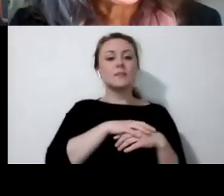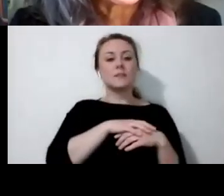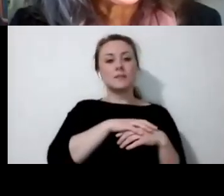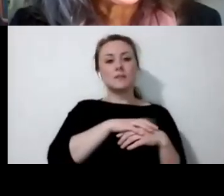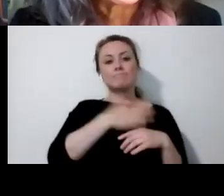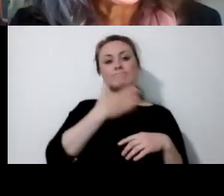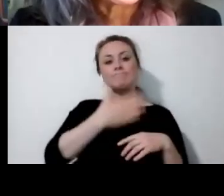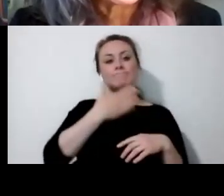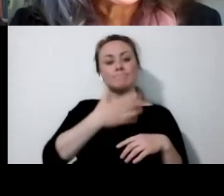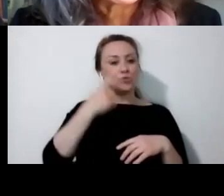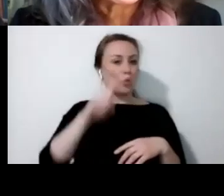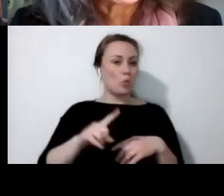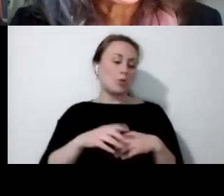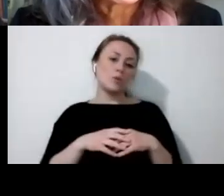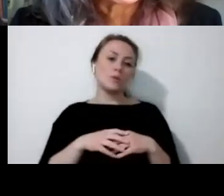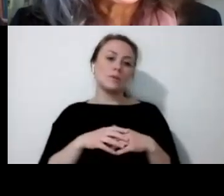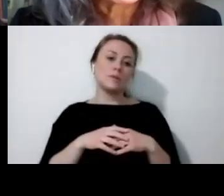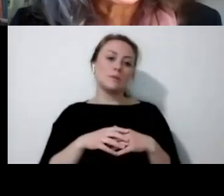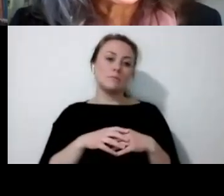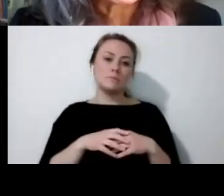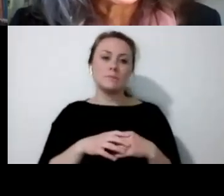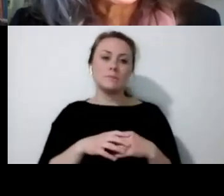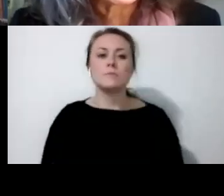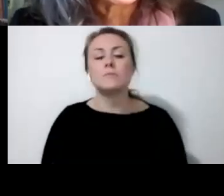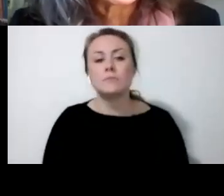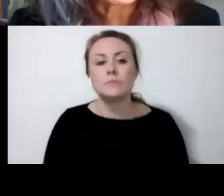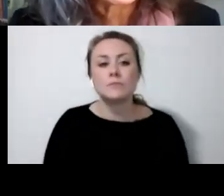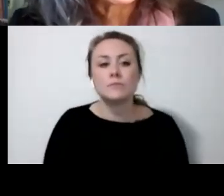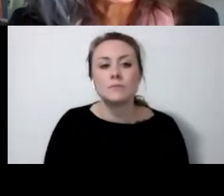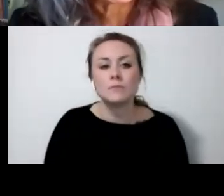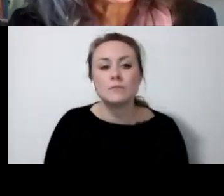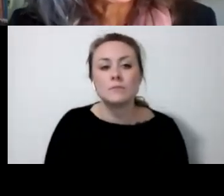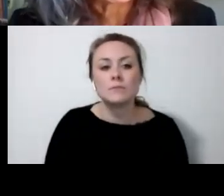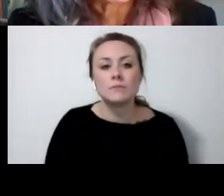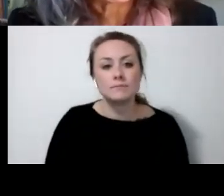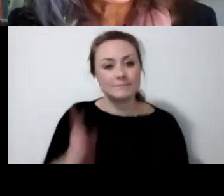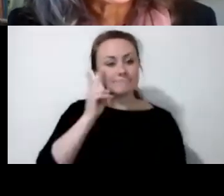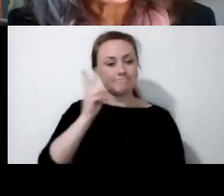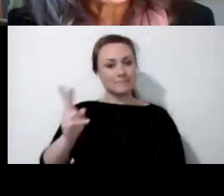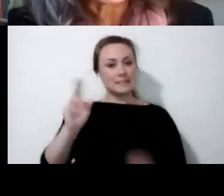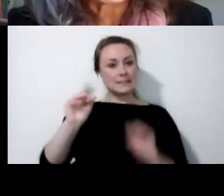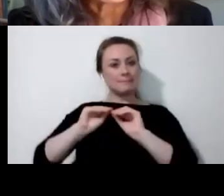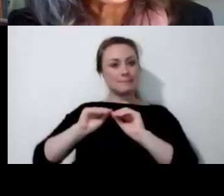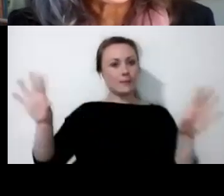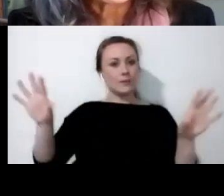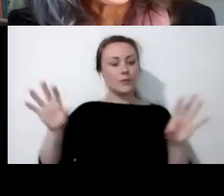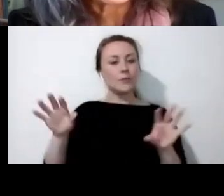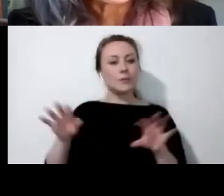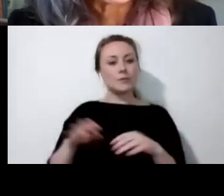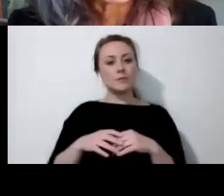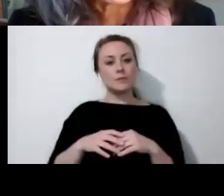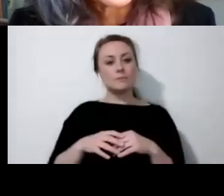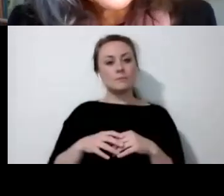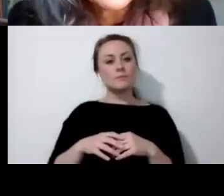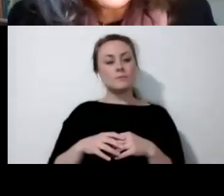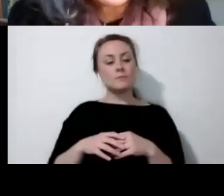slides together for us to see clearly the kind of work that has been done as part